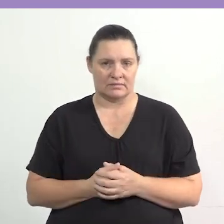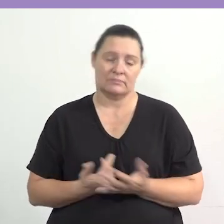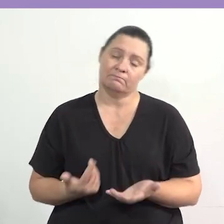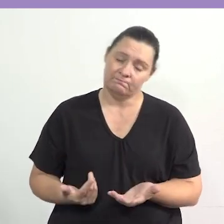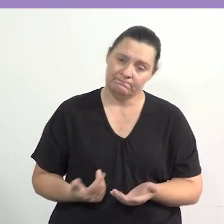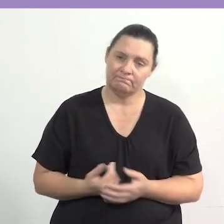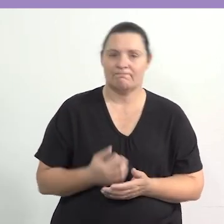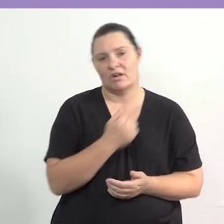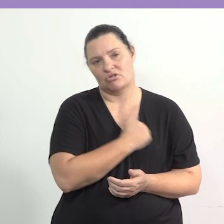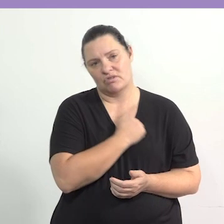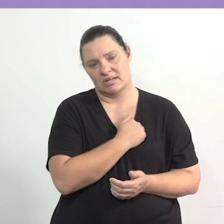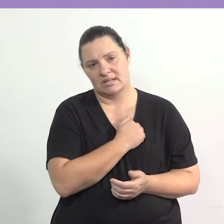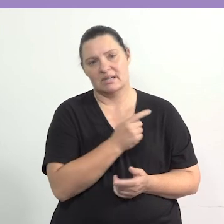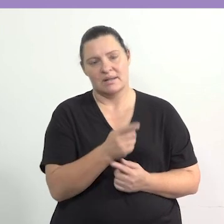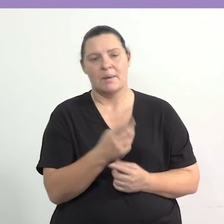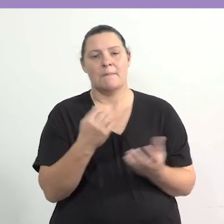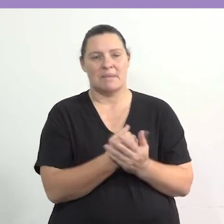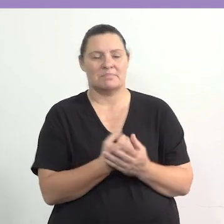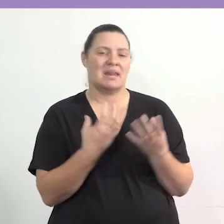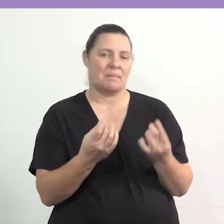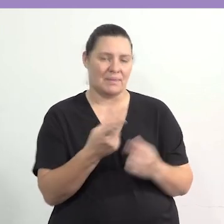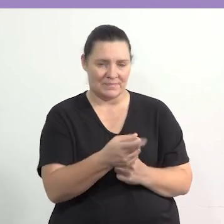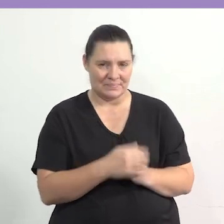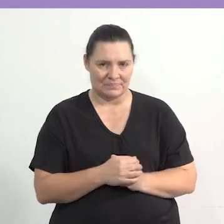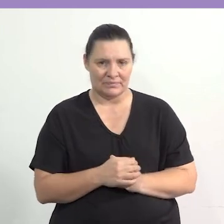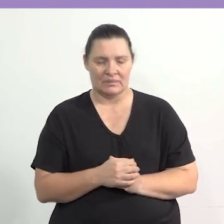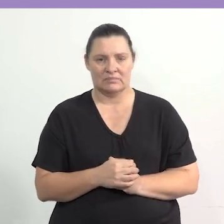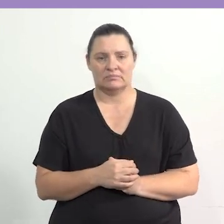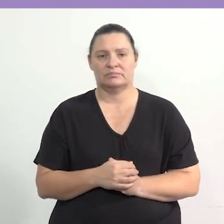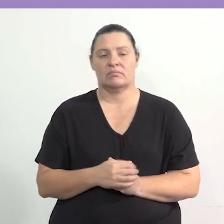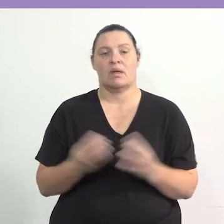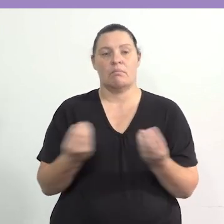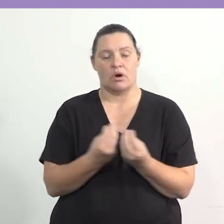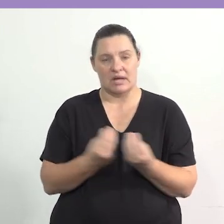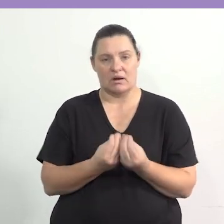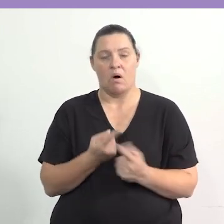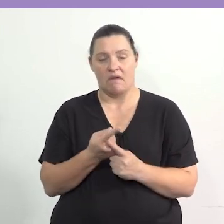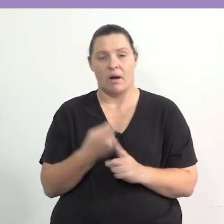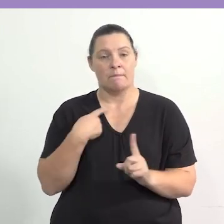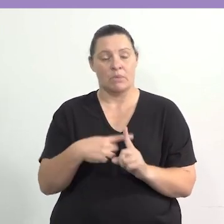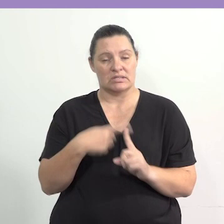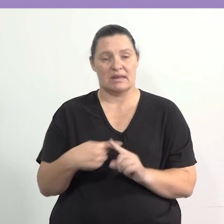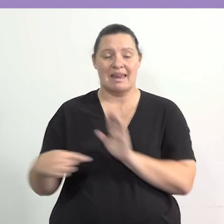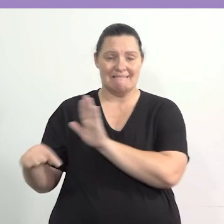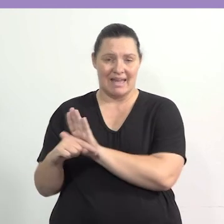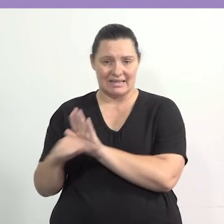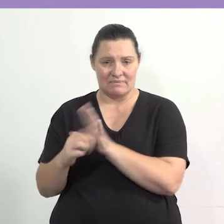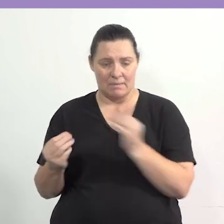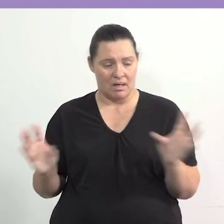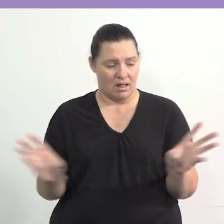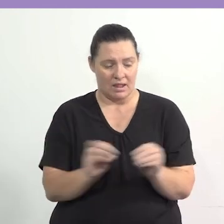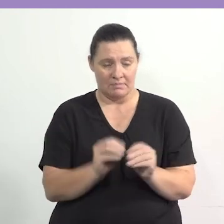number. Sorry, that's supposed to be number. So the product of a positive number and